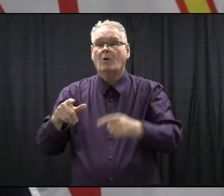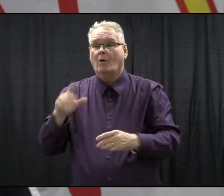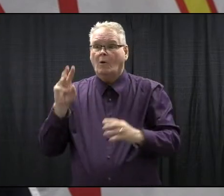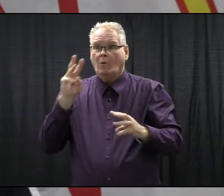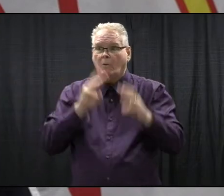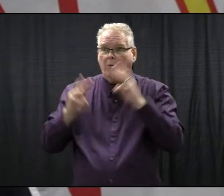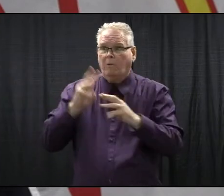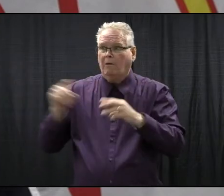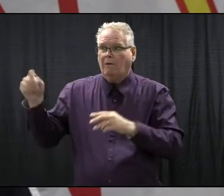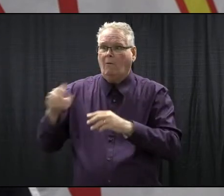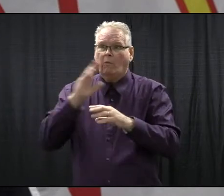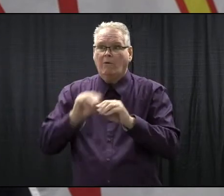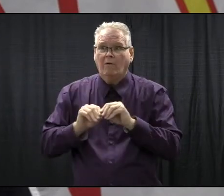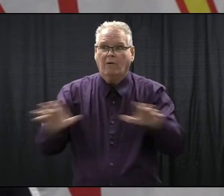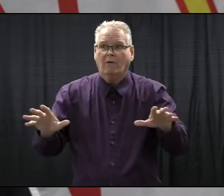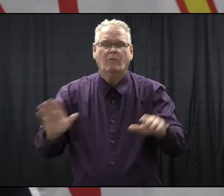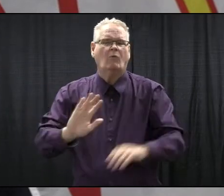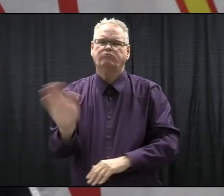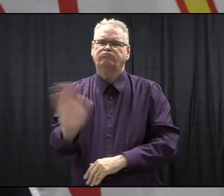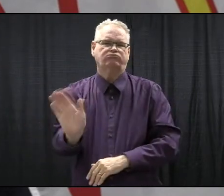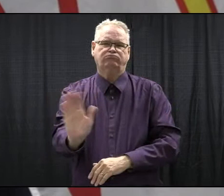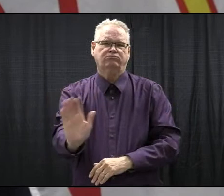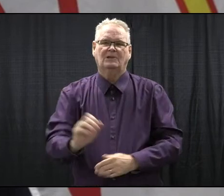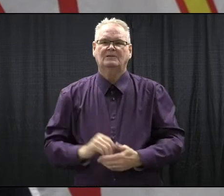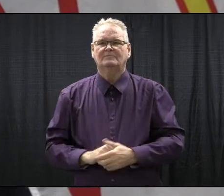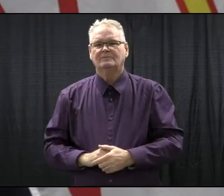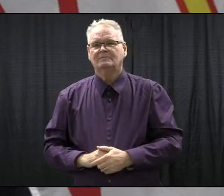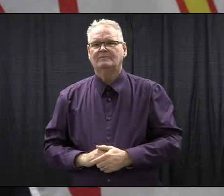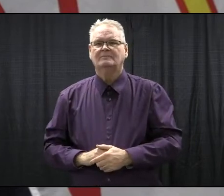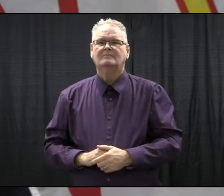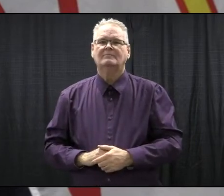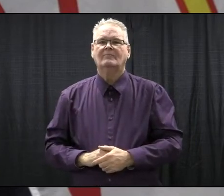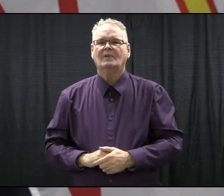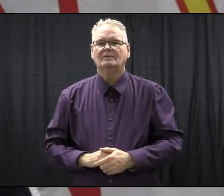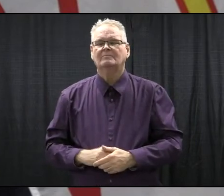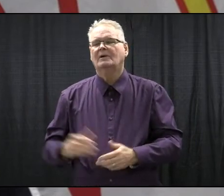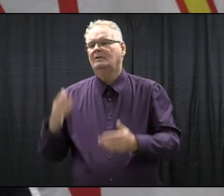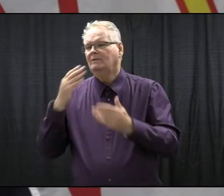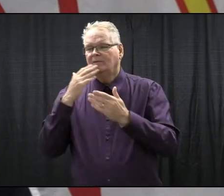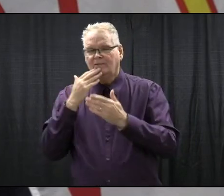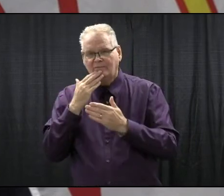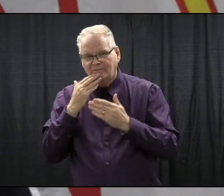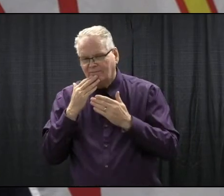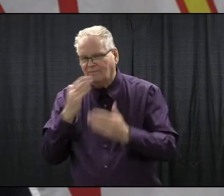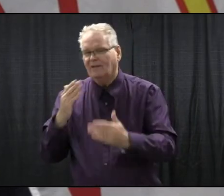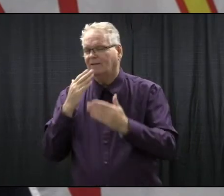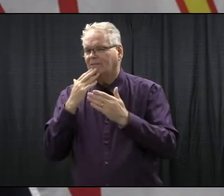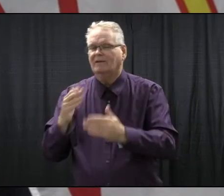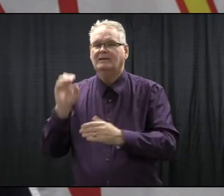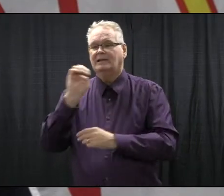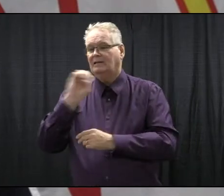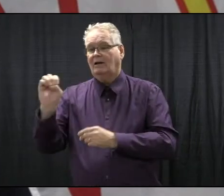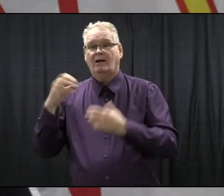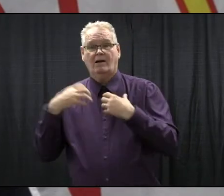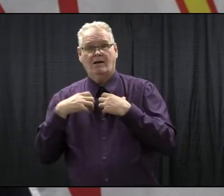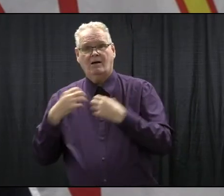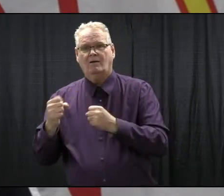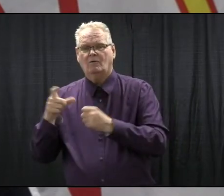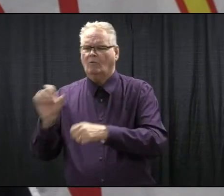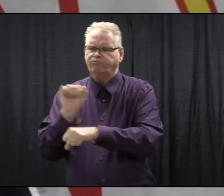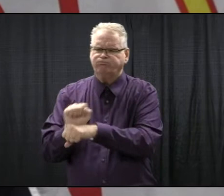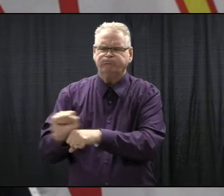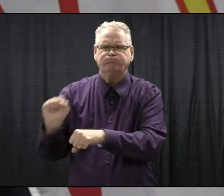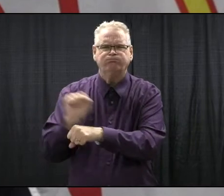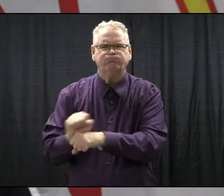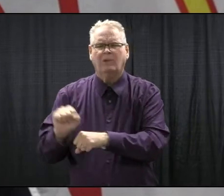thank Eastern Health staff who have done a great job handling the situation above and beyond. We have also worked